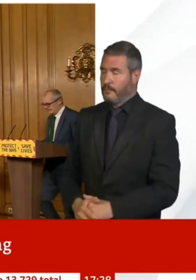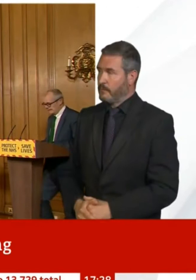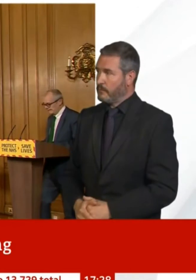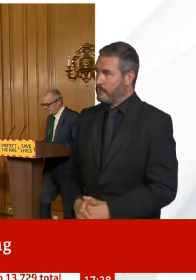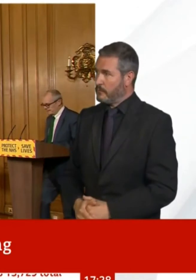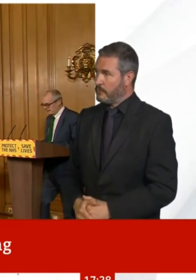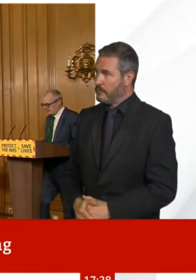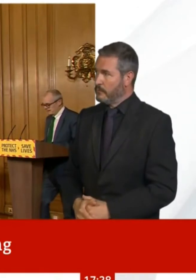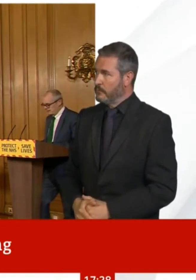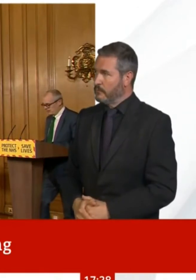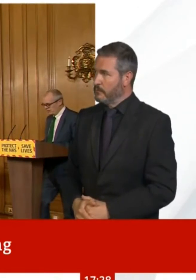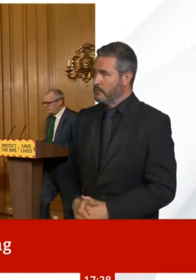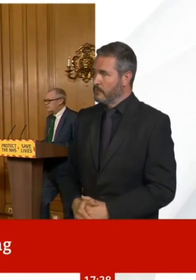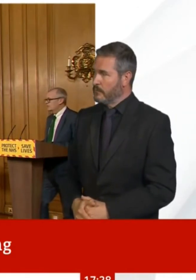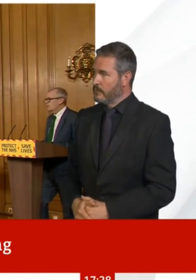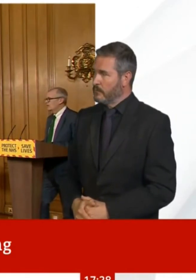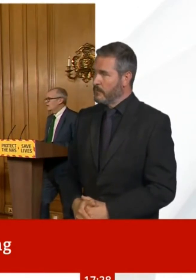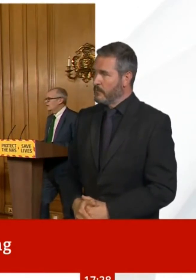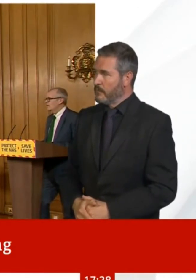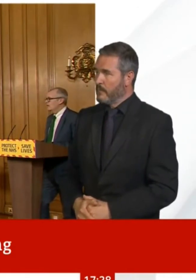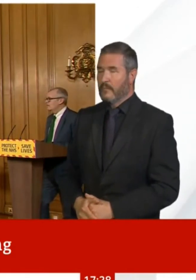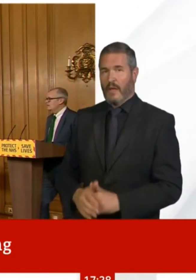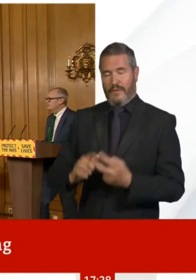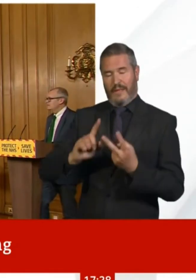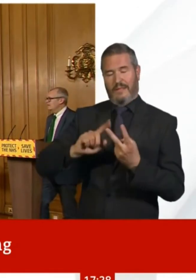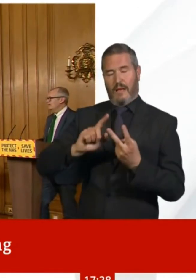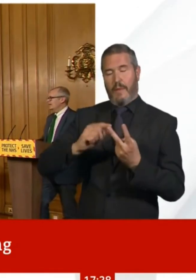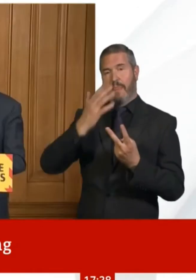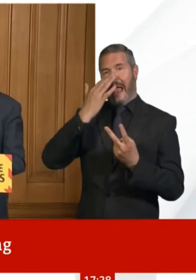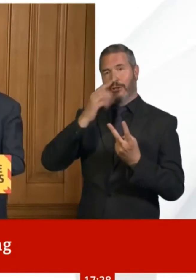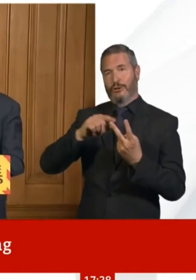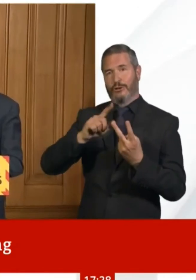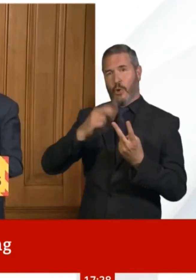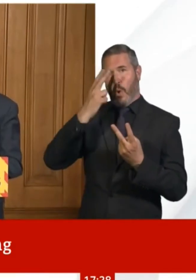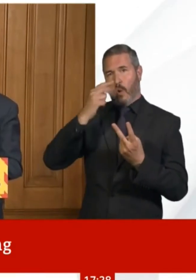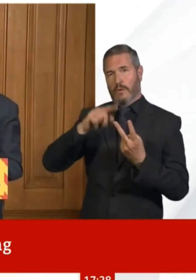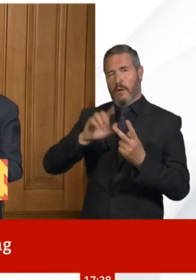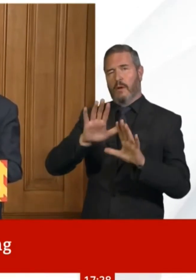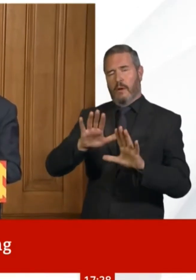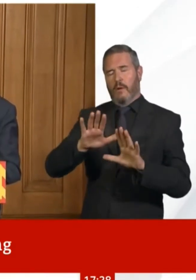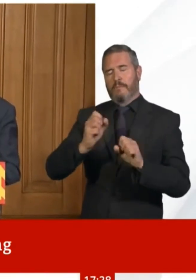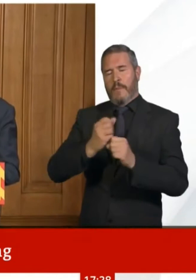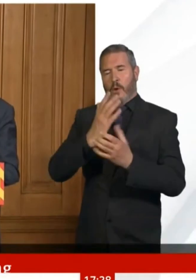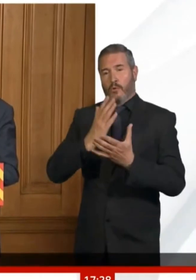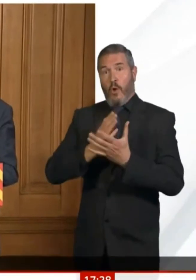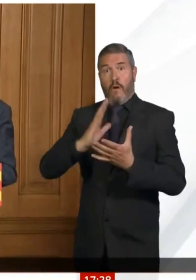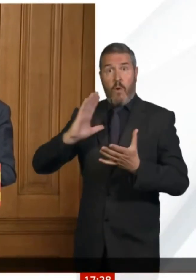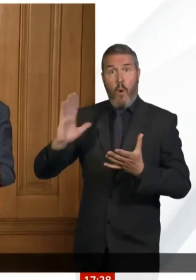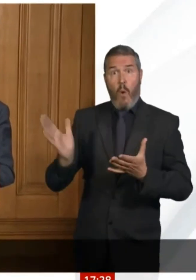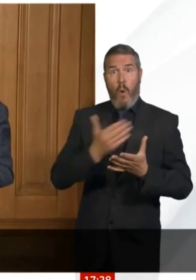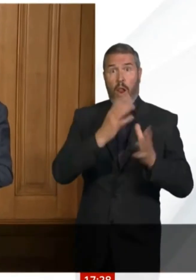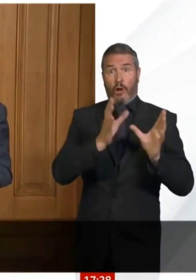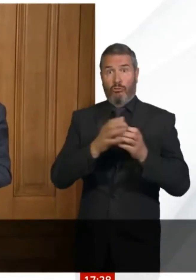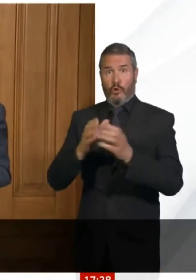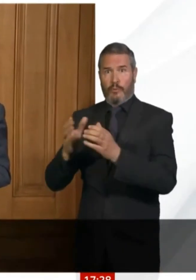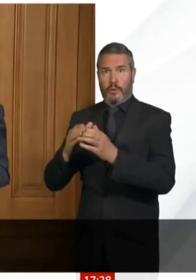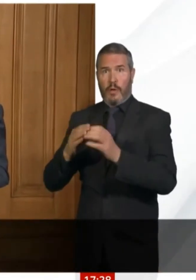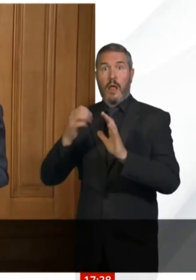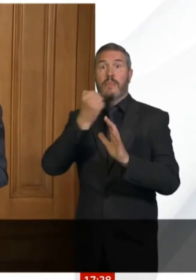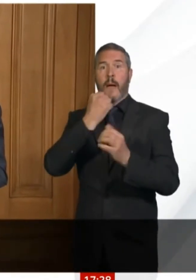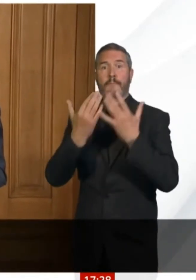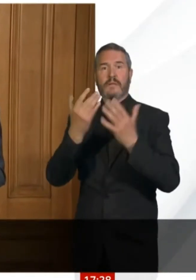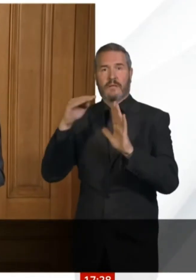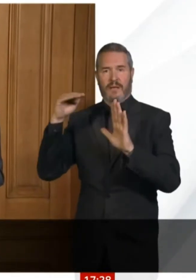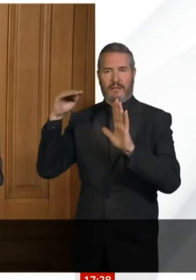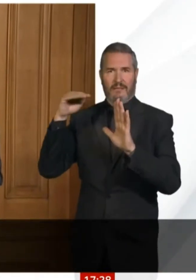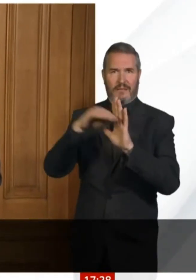ethnicity. On the second one, our aim is very clear, which is to get the numbers down now. And that means the social distancing measures that are